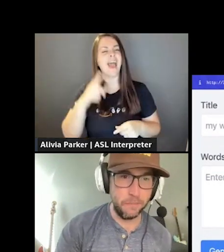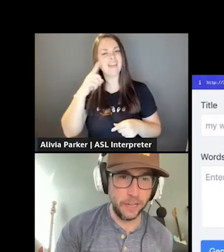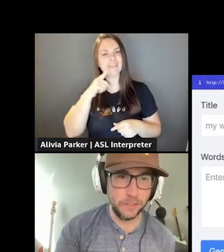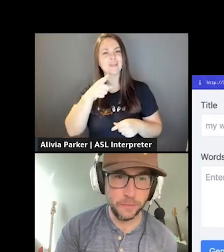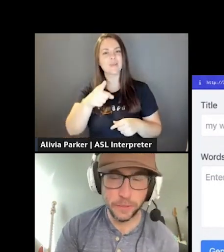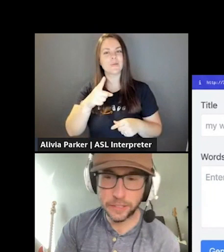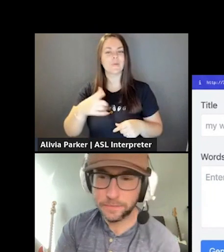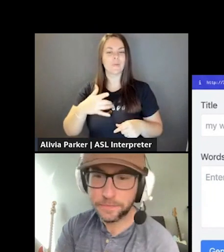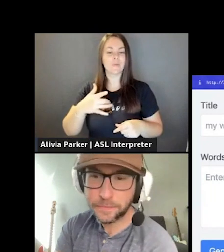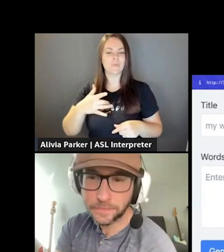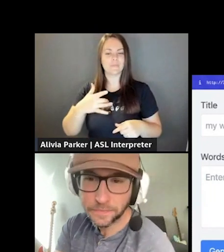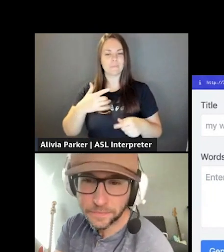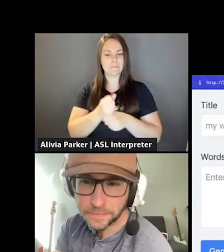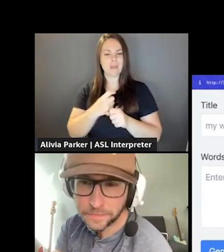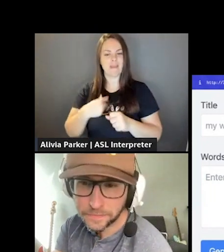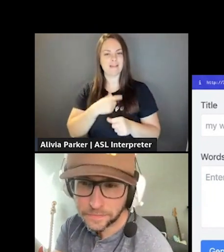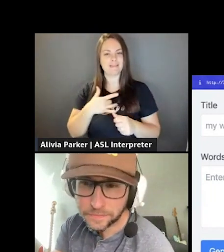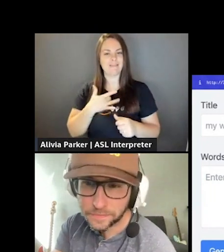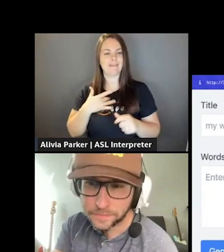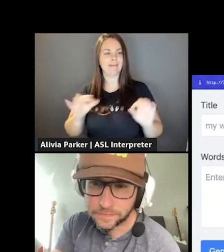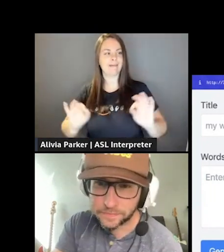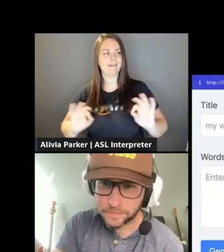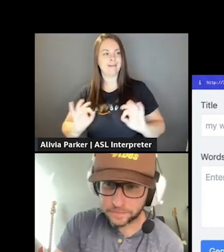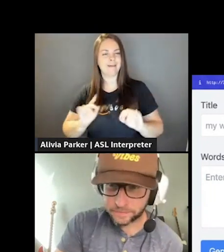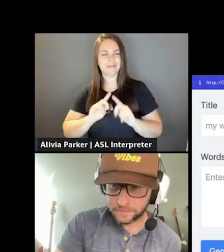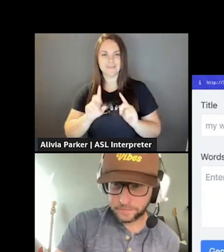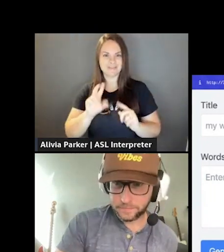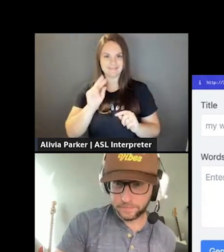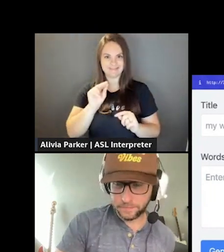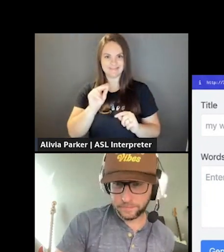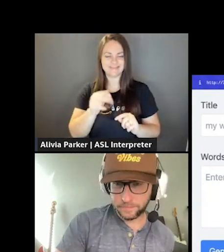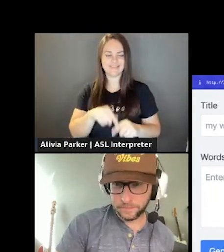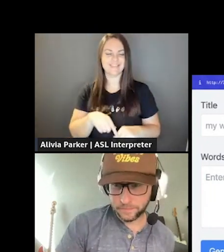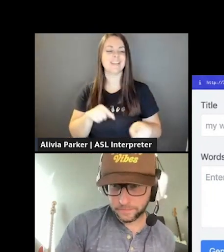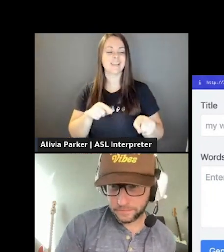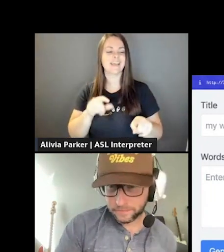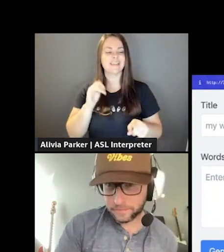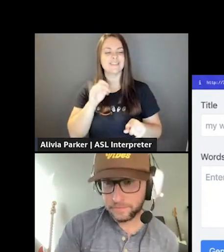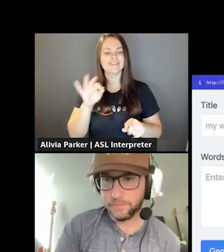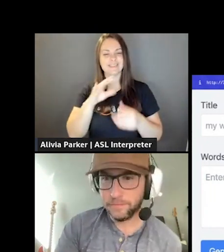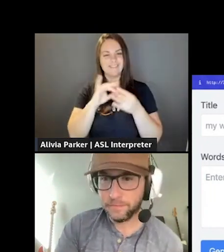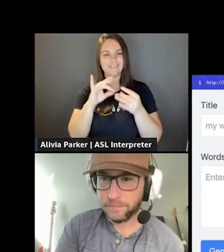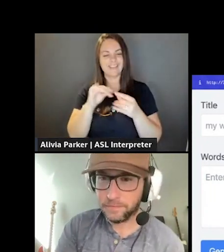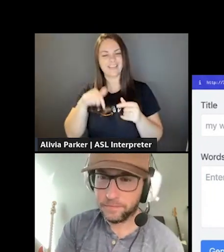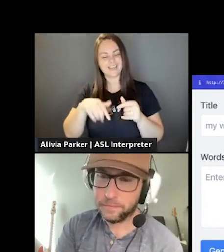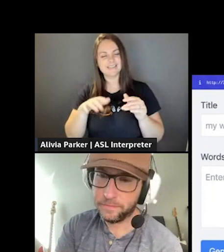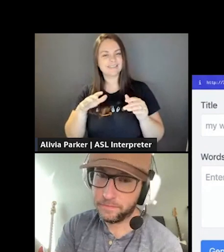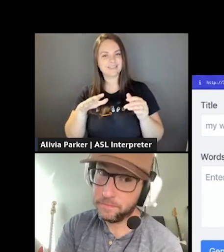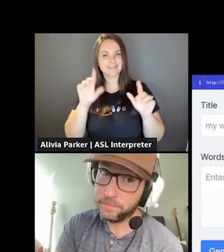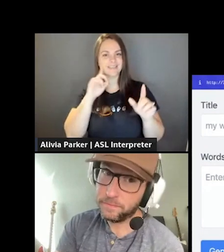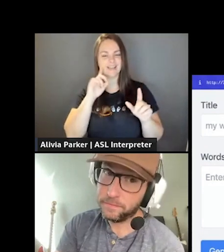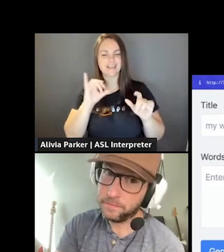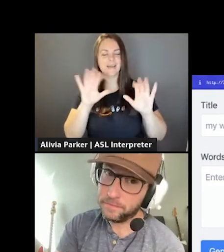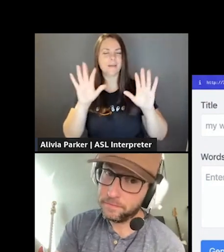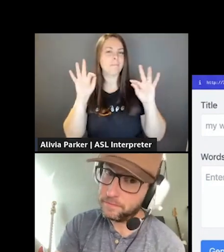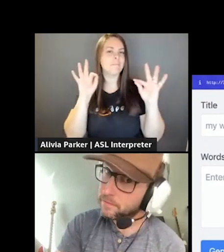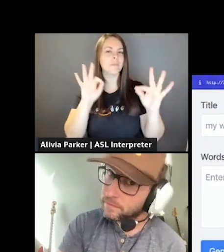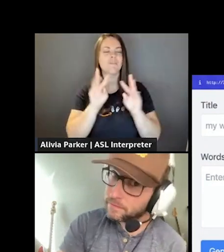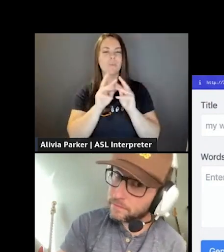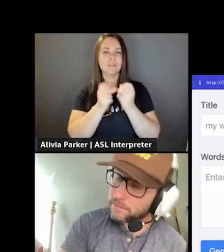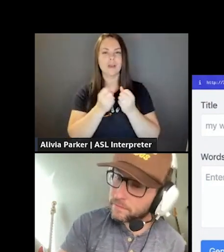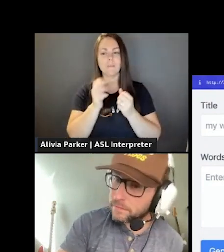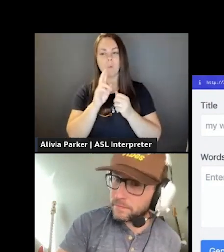you did, Michael, but this sounds like a perfect workshop or builder session at reInvent or a summit or something.